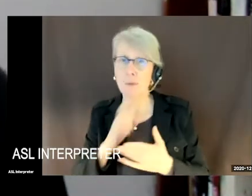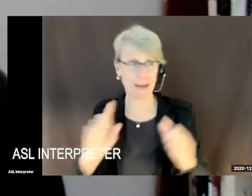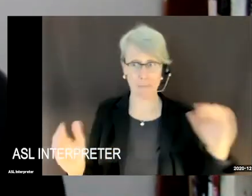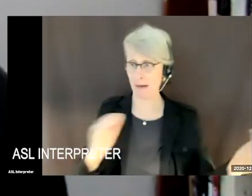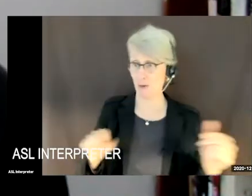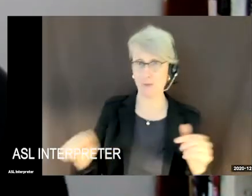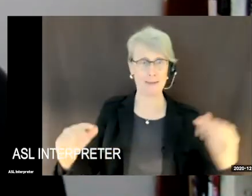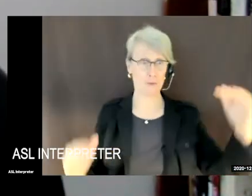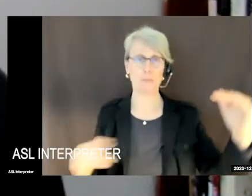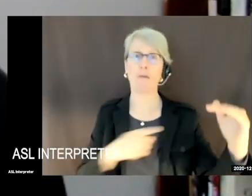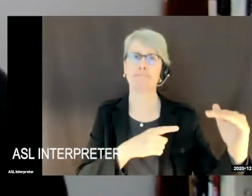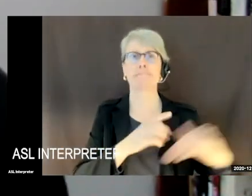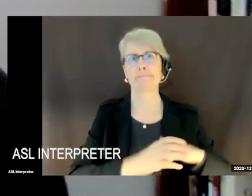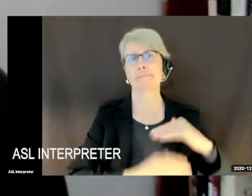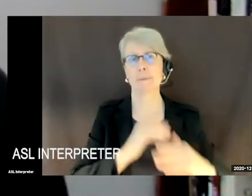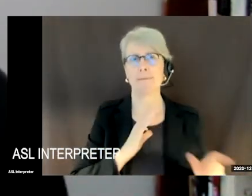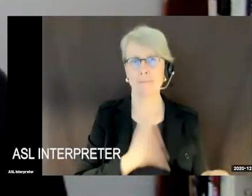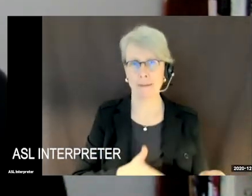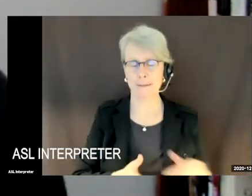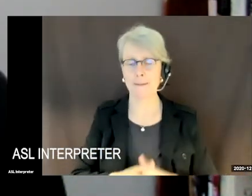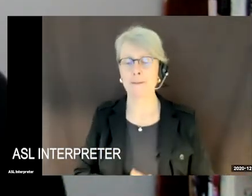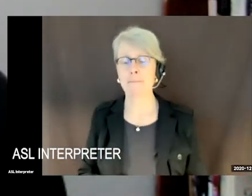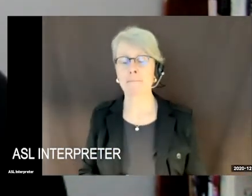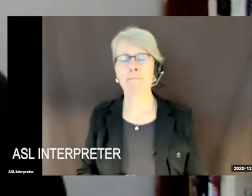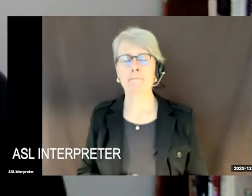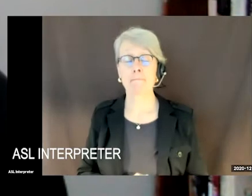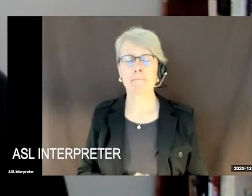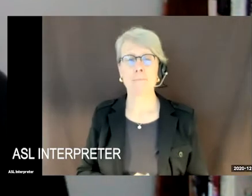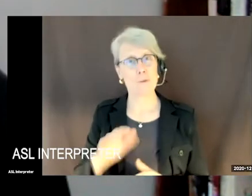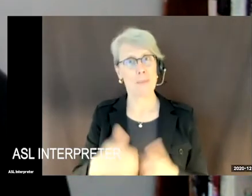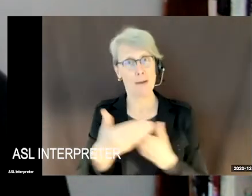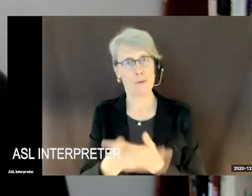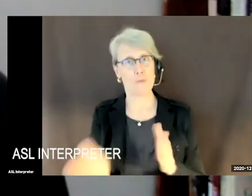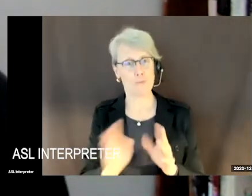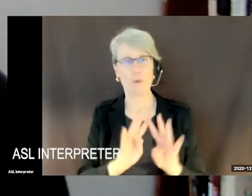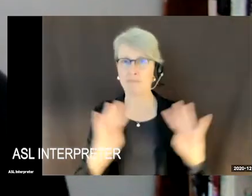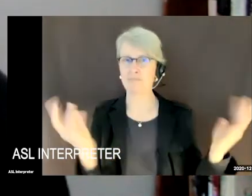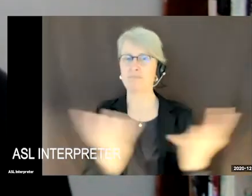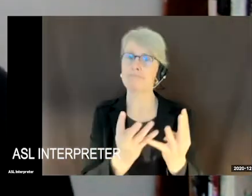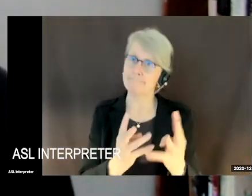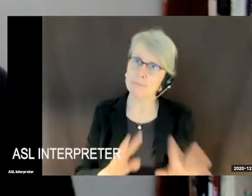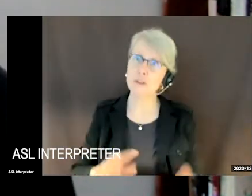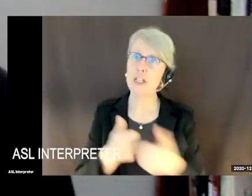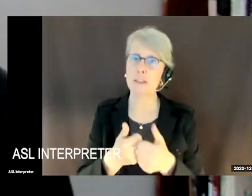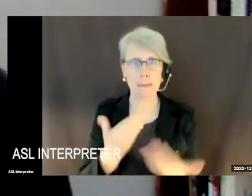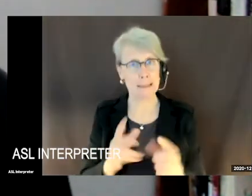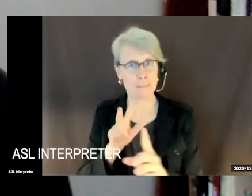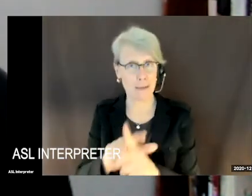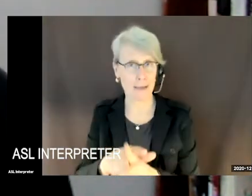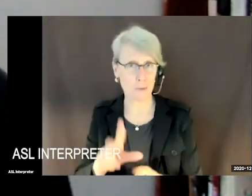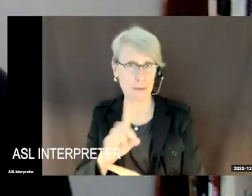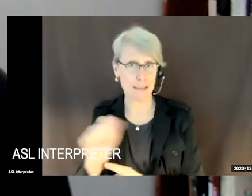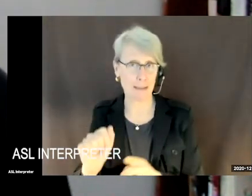very well. And so in a way, the biggest challenge in that group, and maybe for your movement as